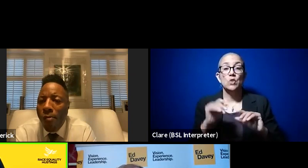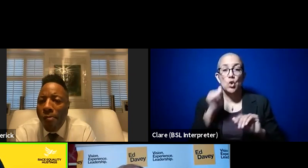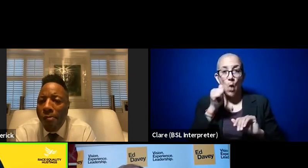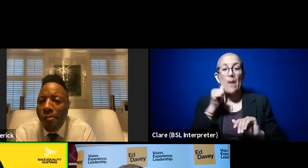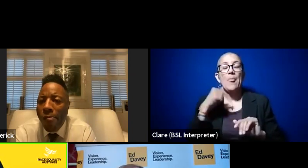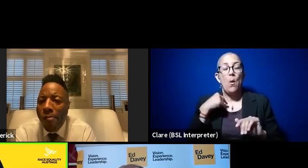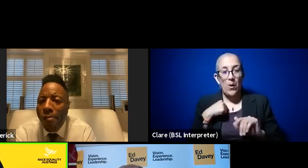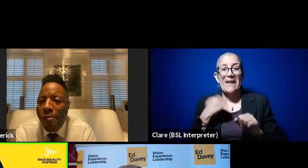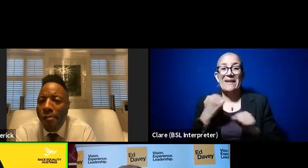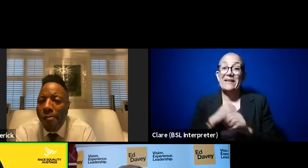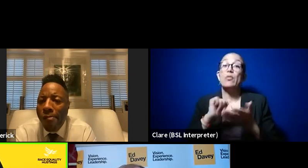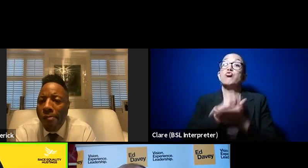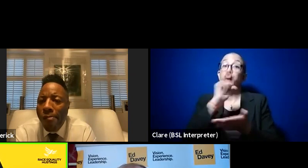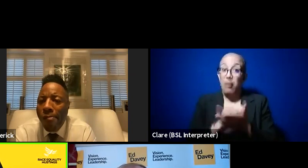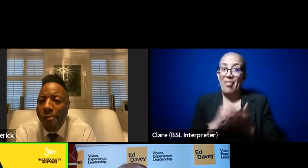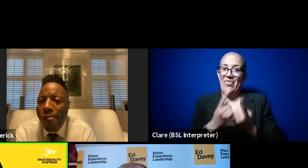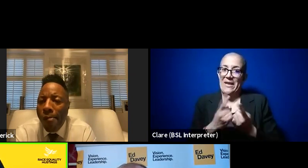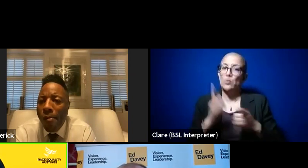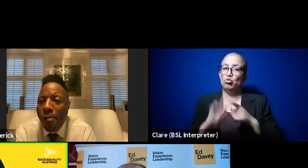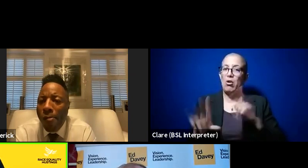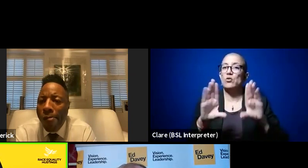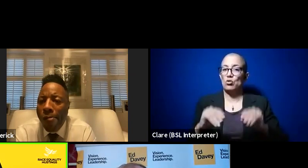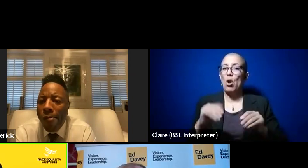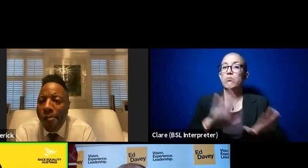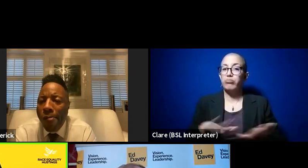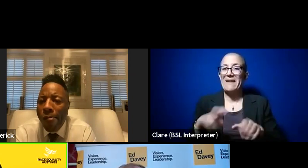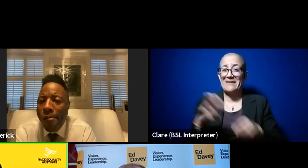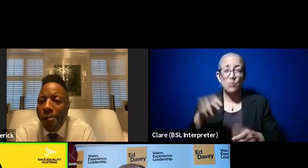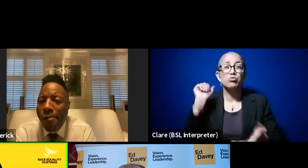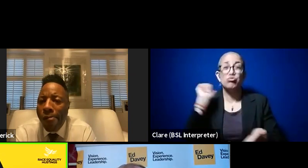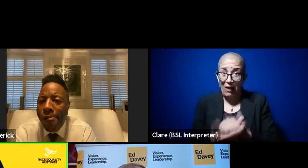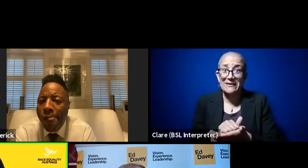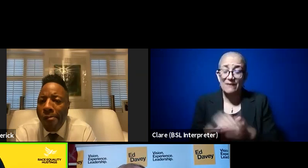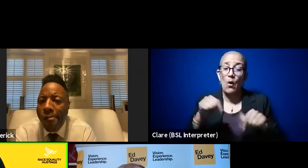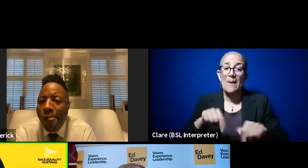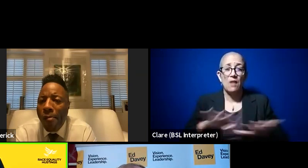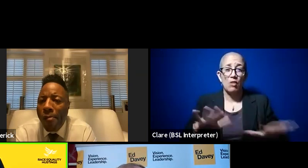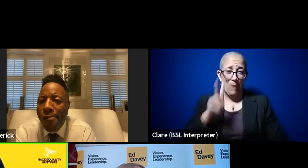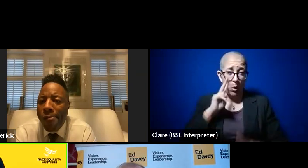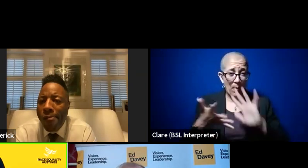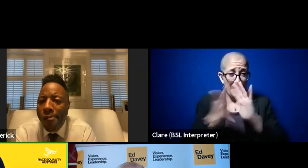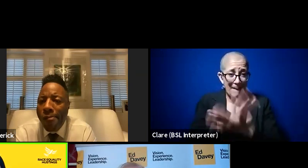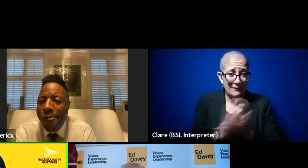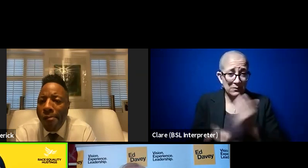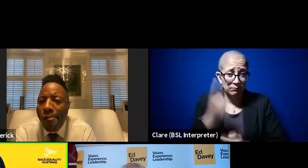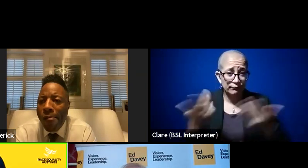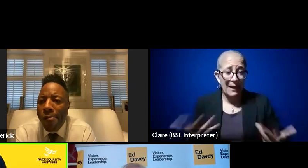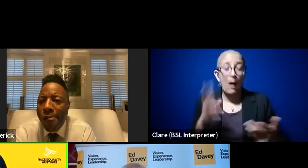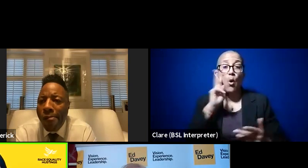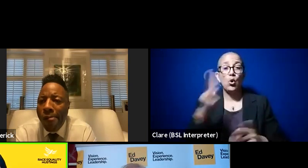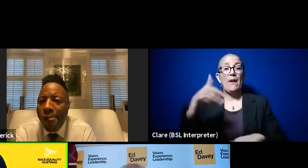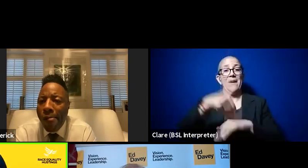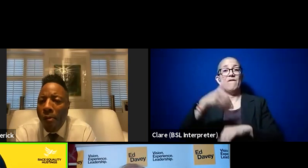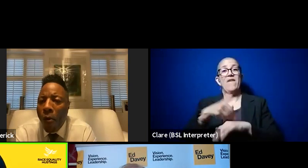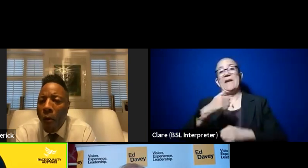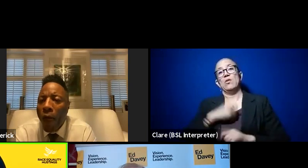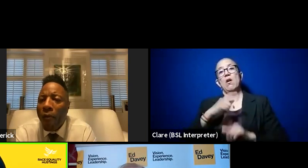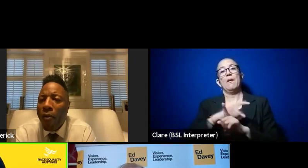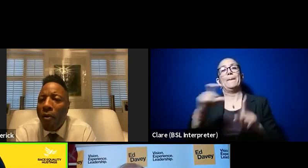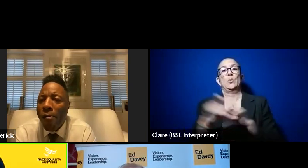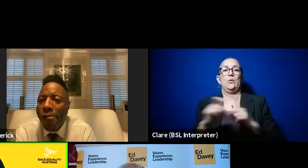stop Brexit, because that was the right thing for this country. And just look at the mess that it has created. Look at the effect it's going to have on our